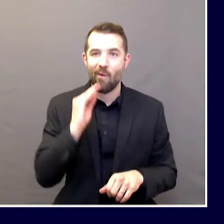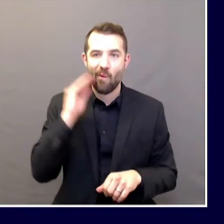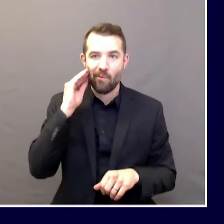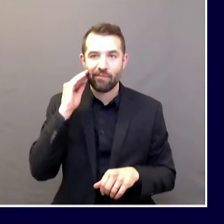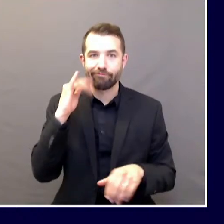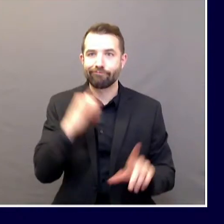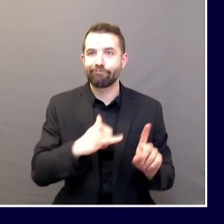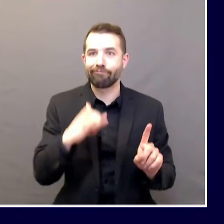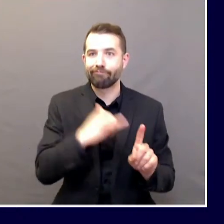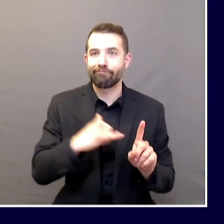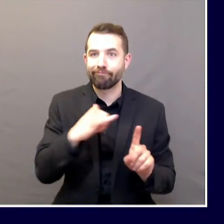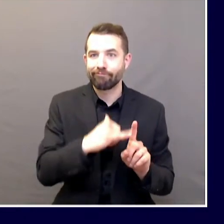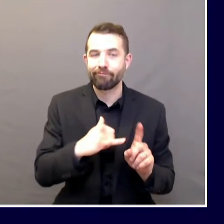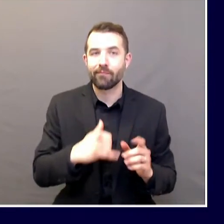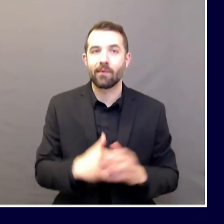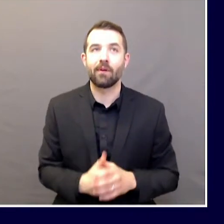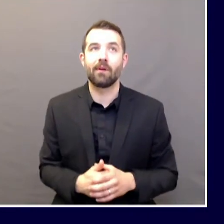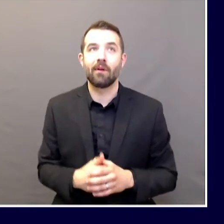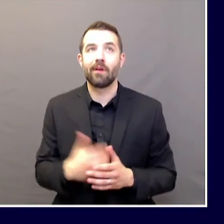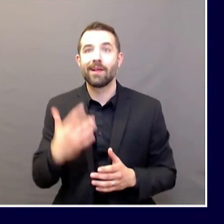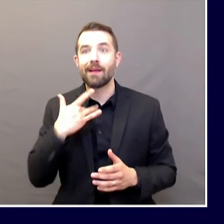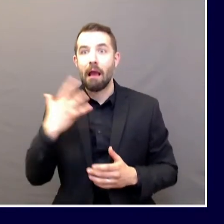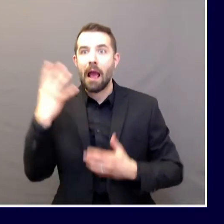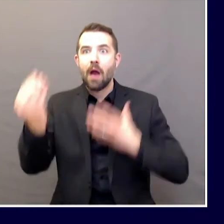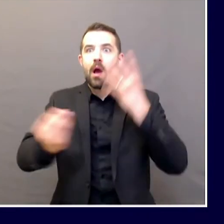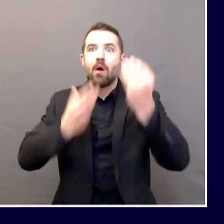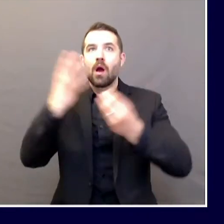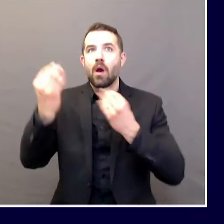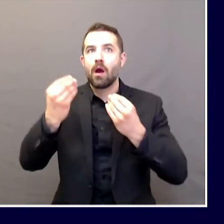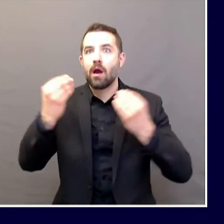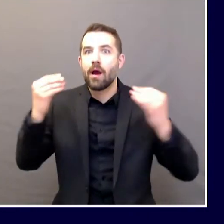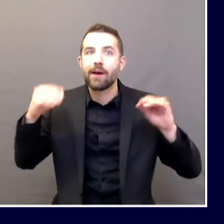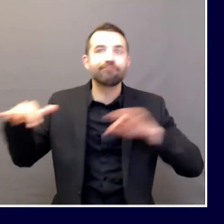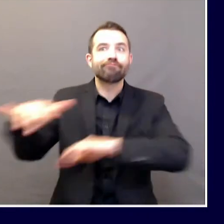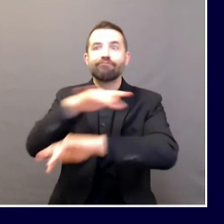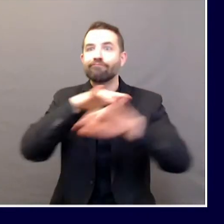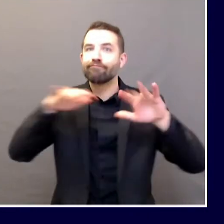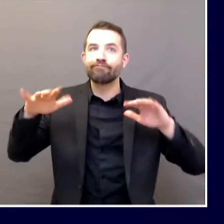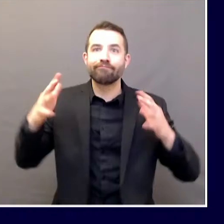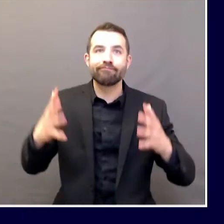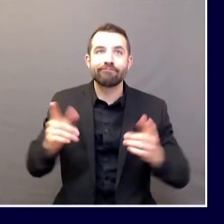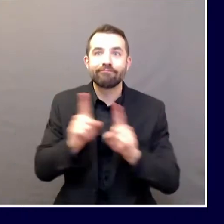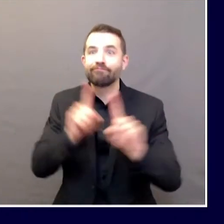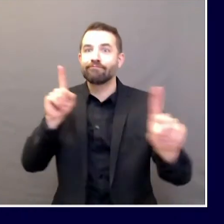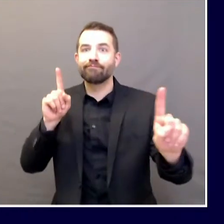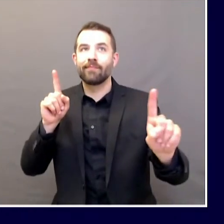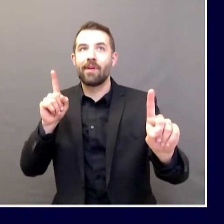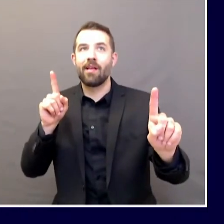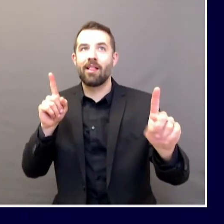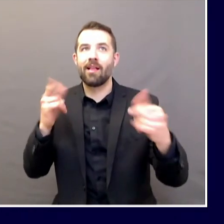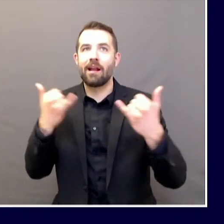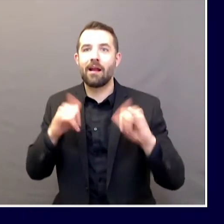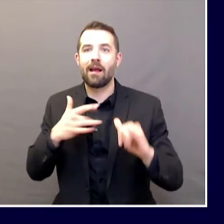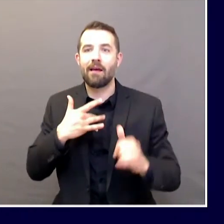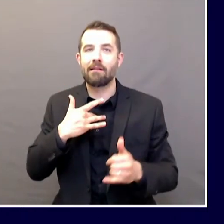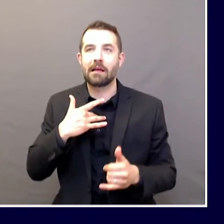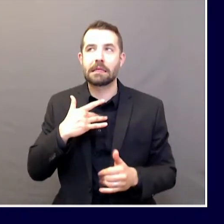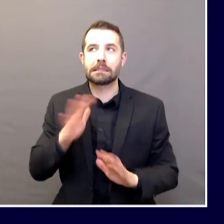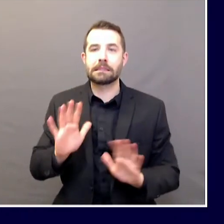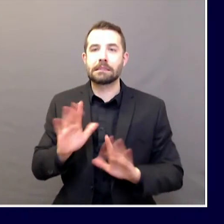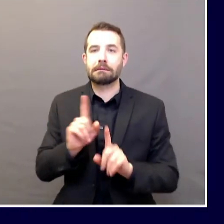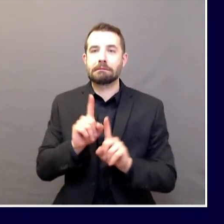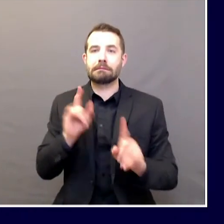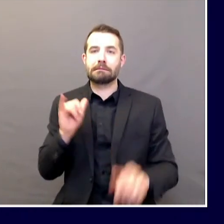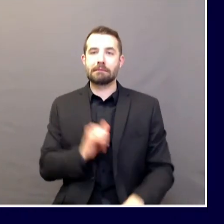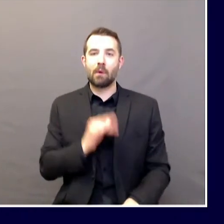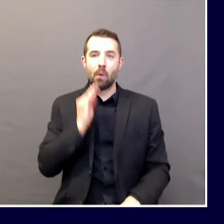saying, get outside, enjoy the fresh air, you can be physically distanced and have a low risk. There are some folks who